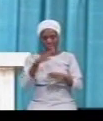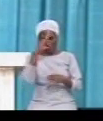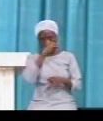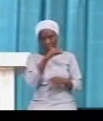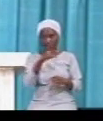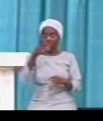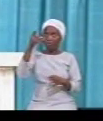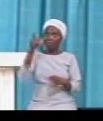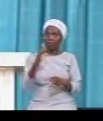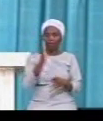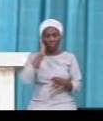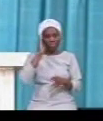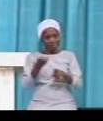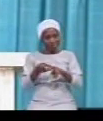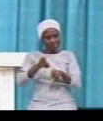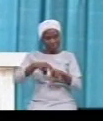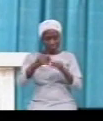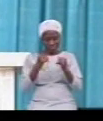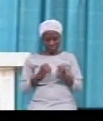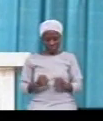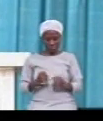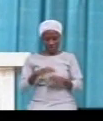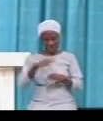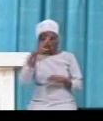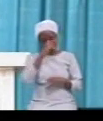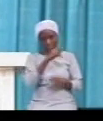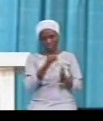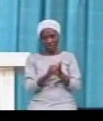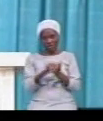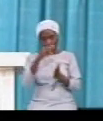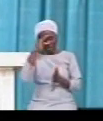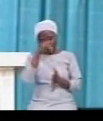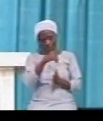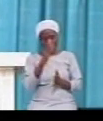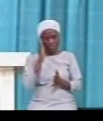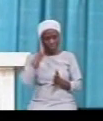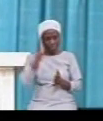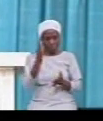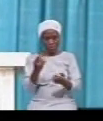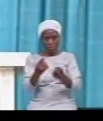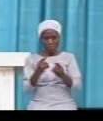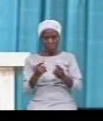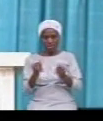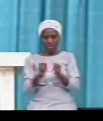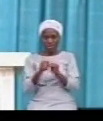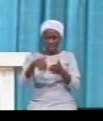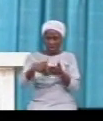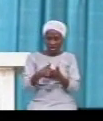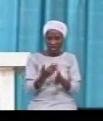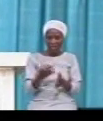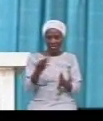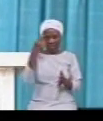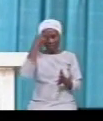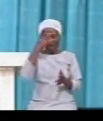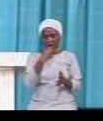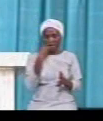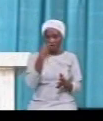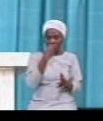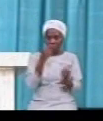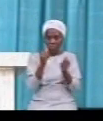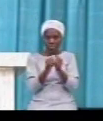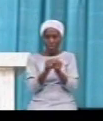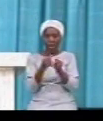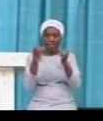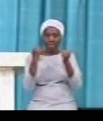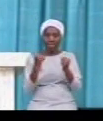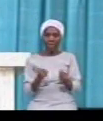will come and speak with freshness of mind. That he will speak and preach with the power of the Holy Spirit. Let's